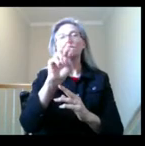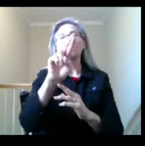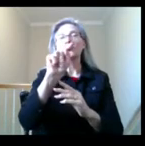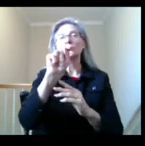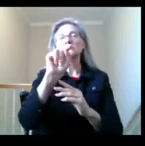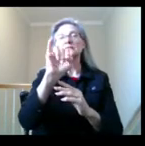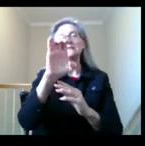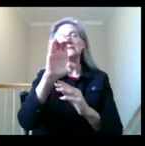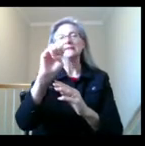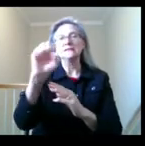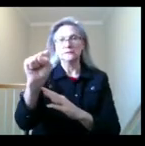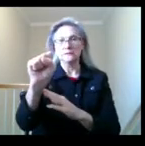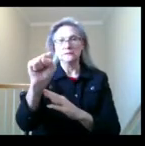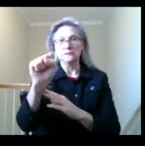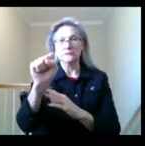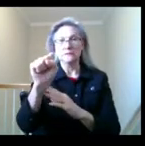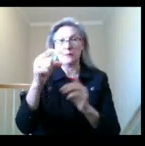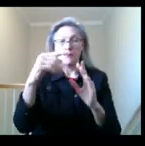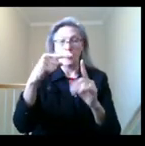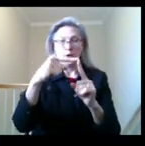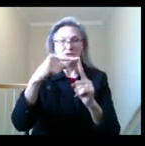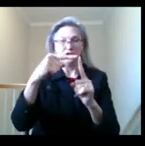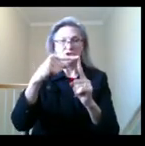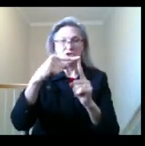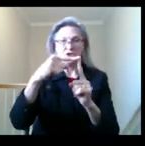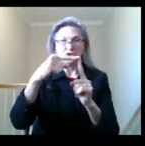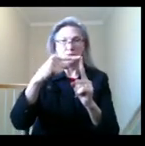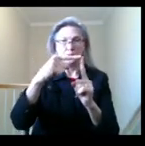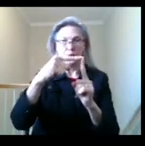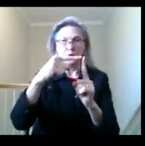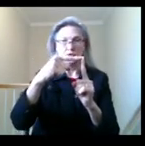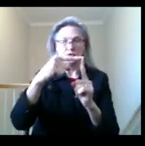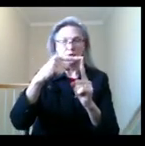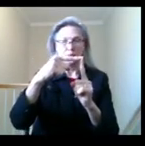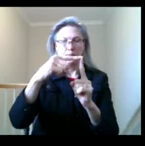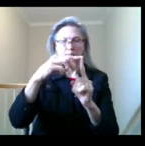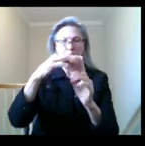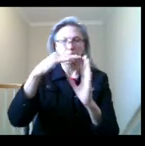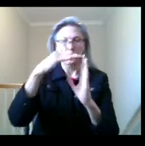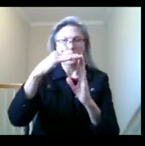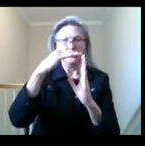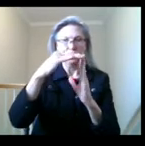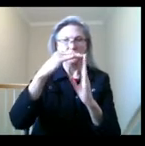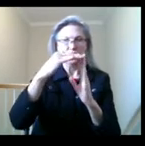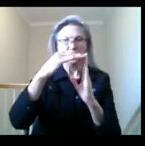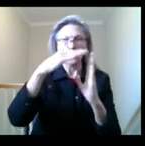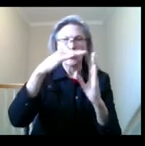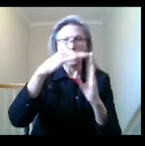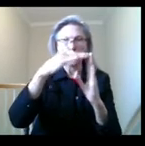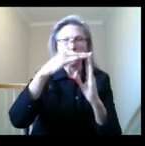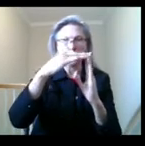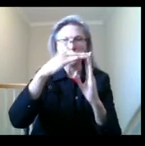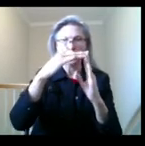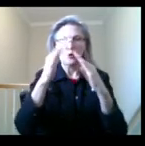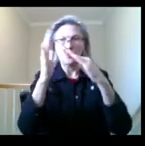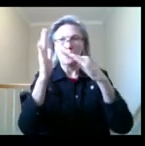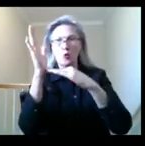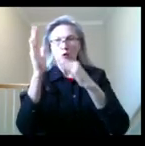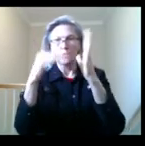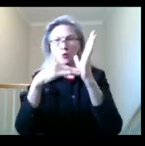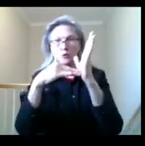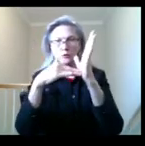each spot touches. So each edge will touch. And that spot here is called a vertex. And when there's more